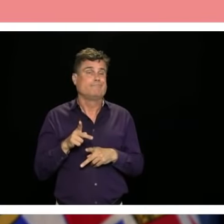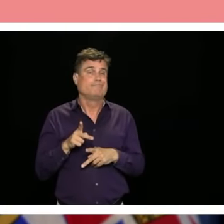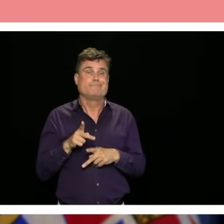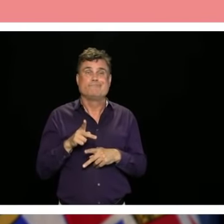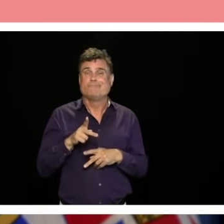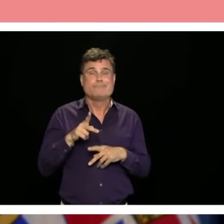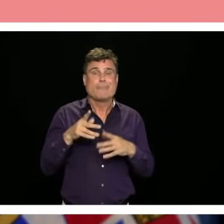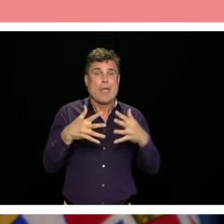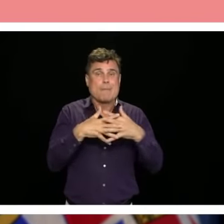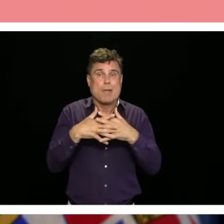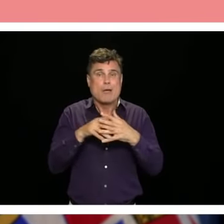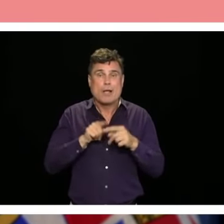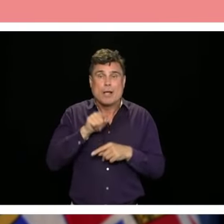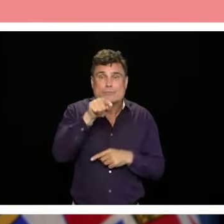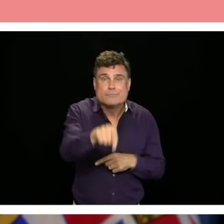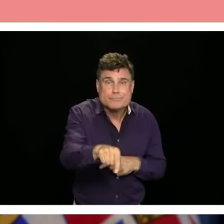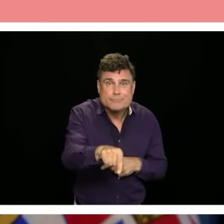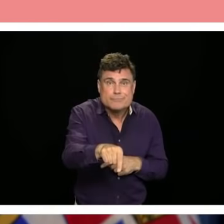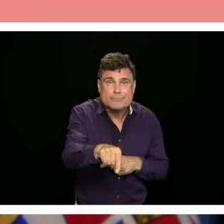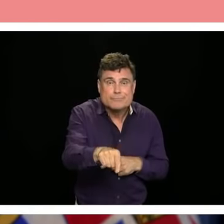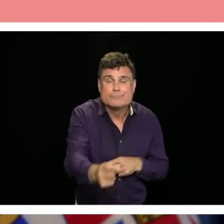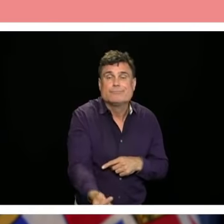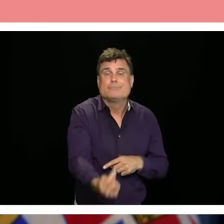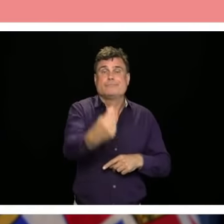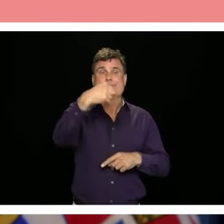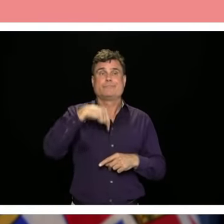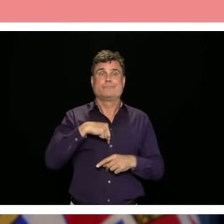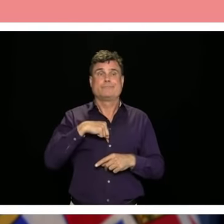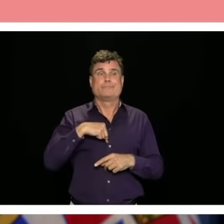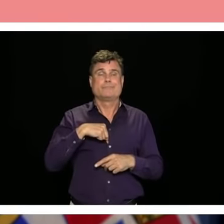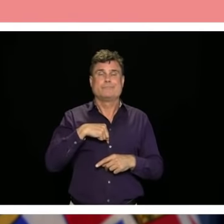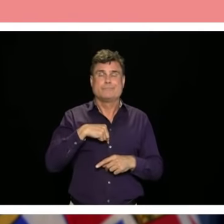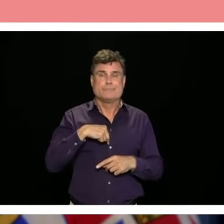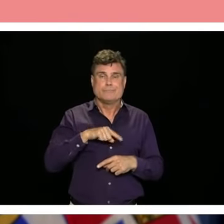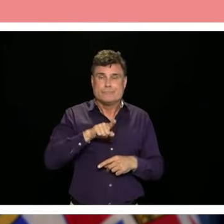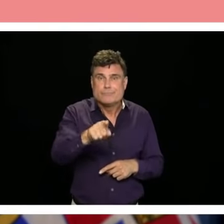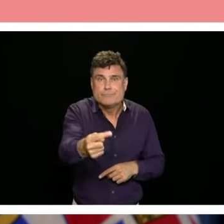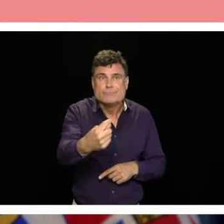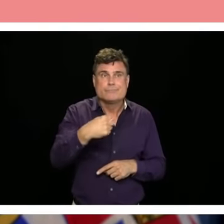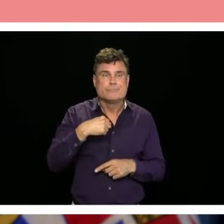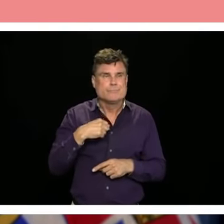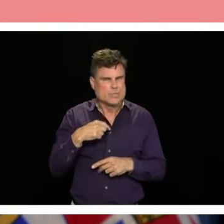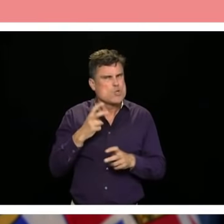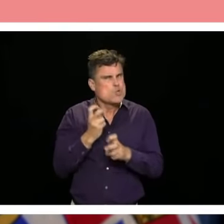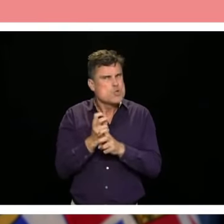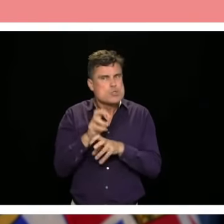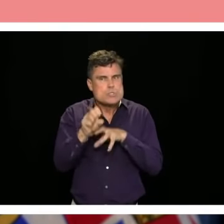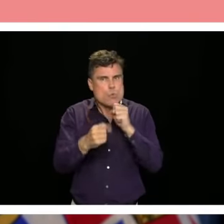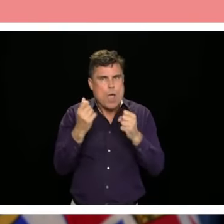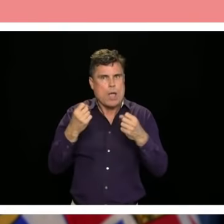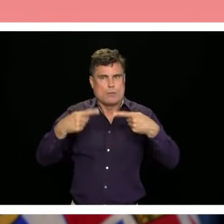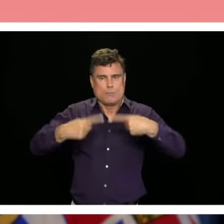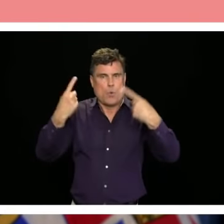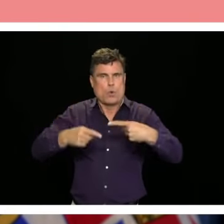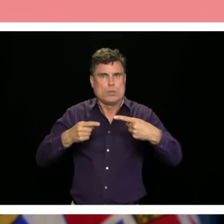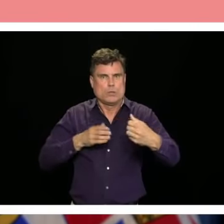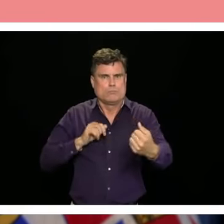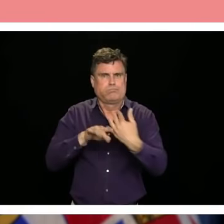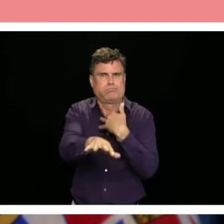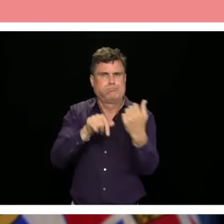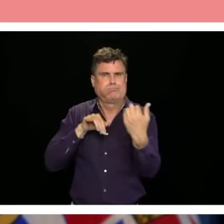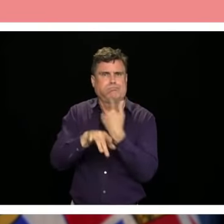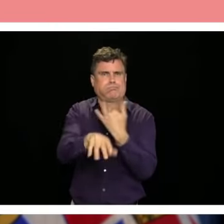countries. We were still very much focused on the outbreak that was happening in China. So